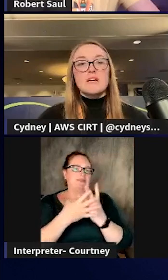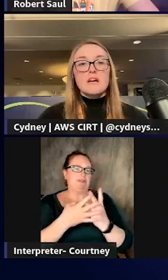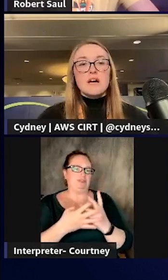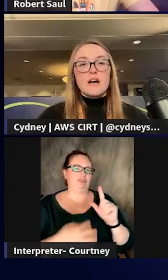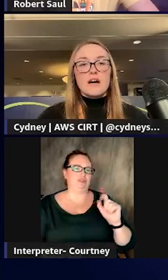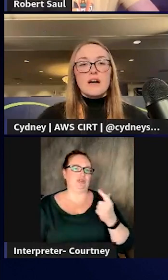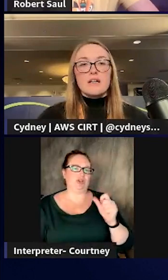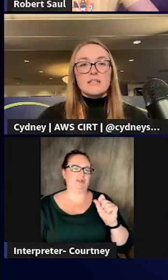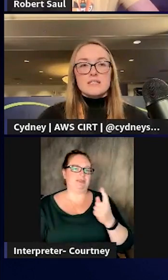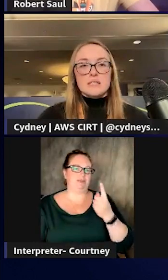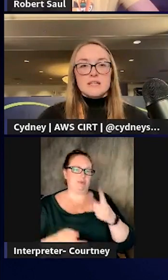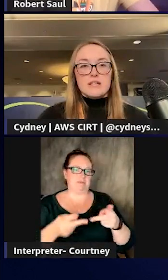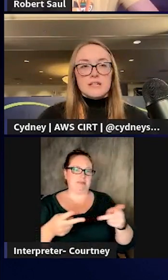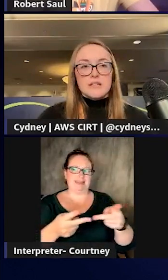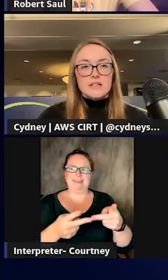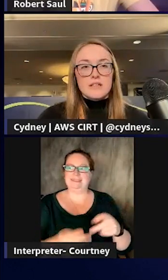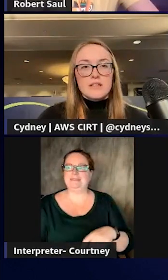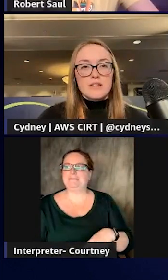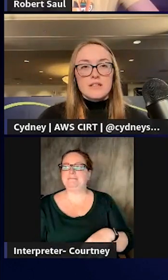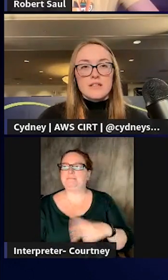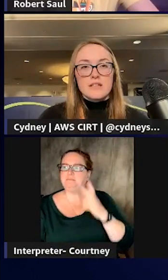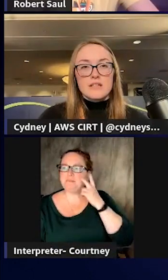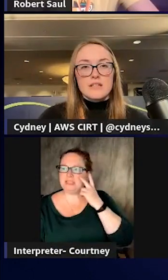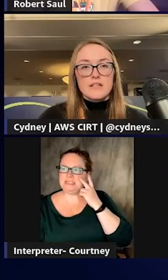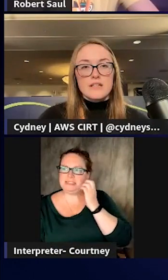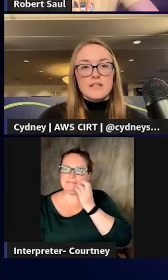place. Let's see here.